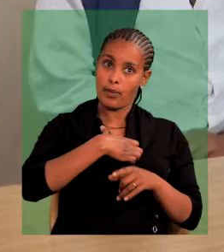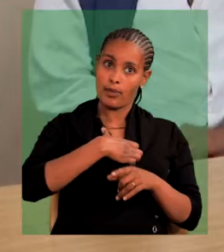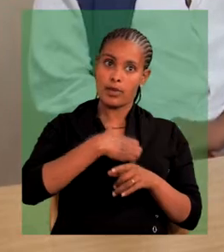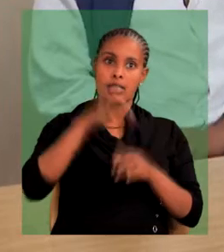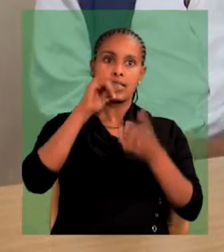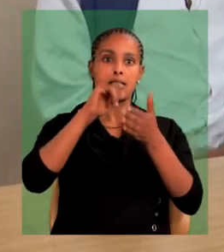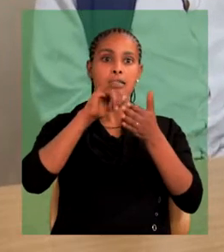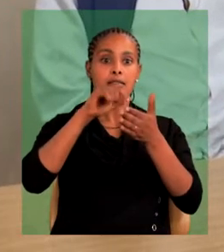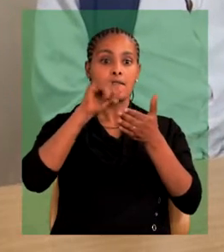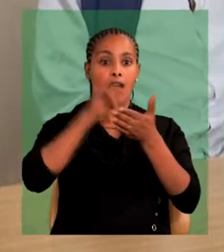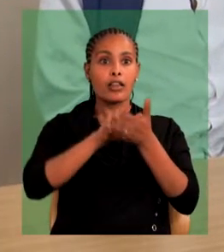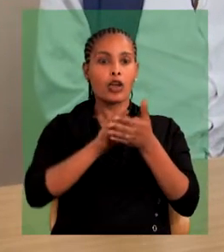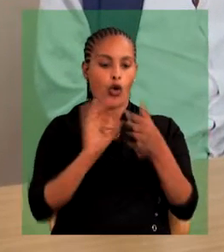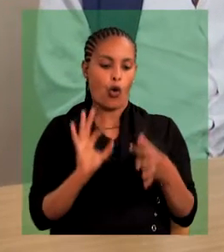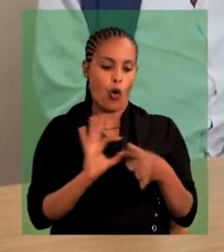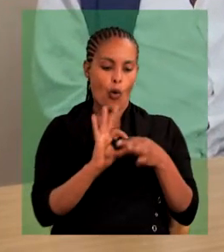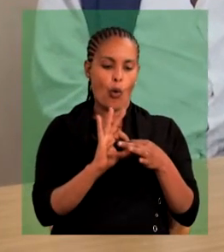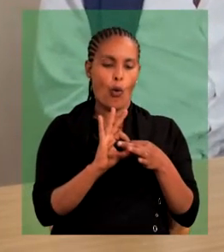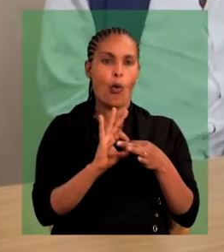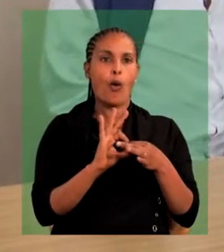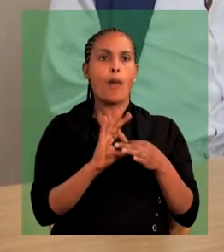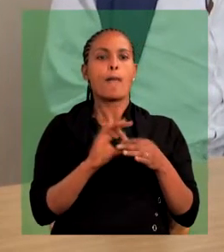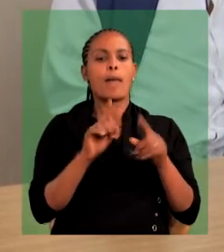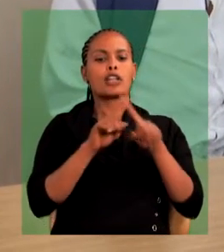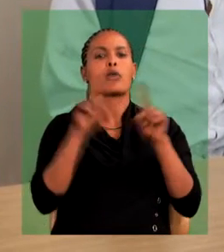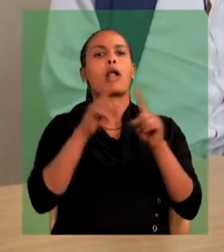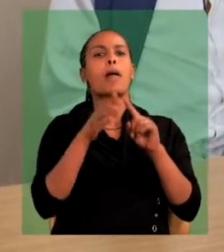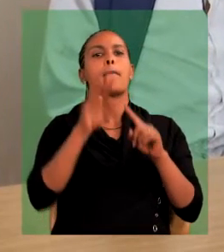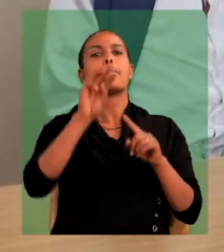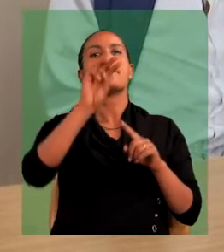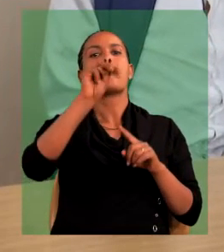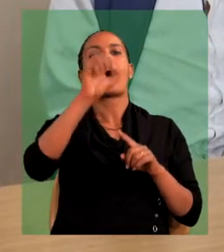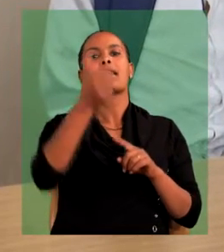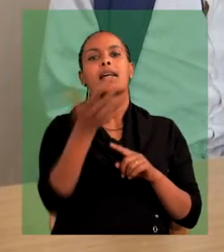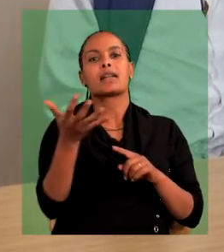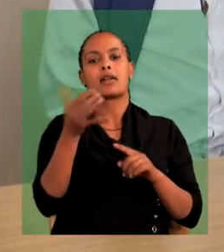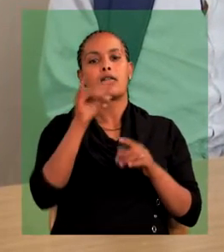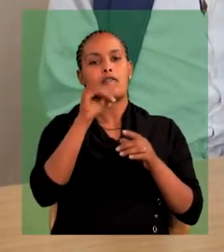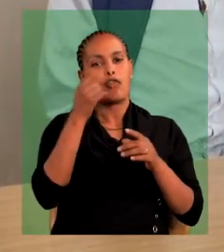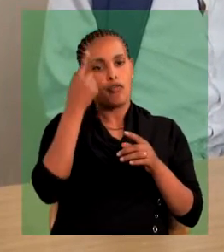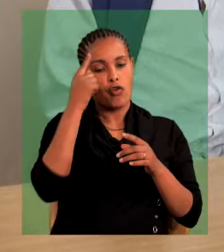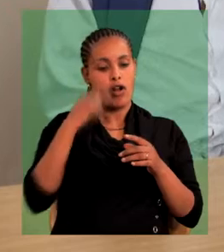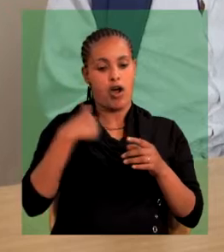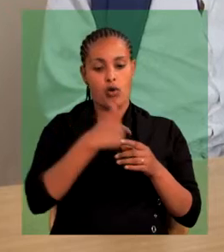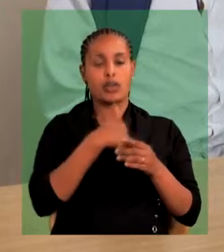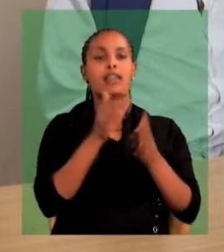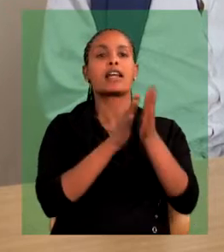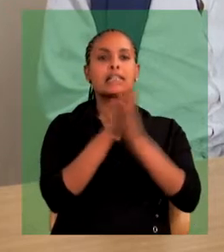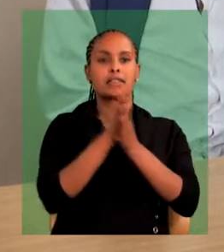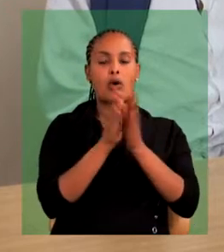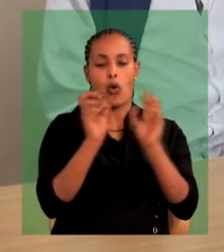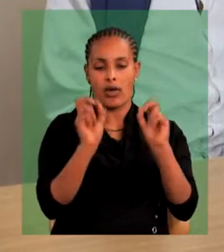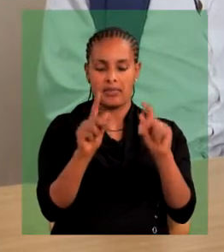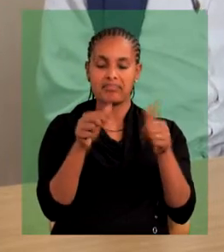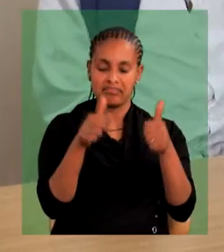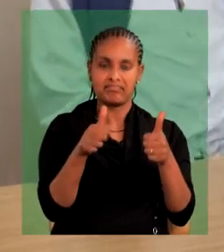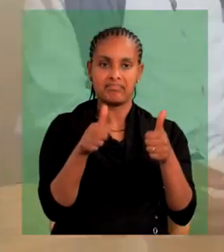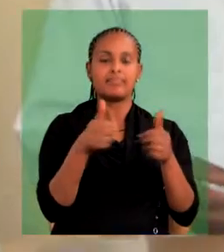that constitute that particular matter of our interest. Okay?